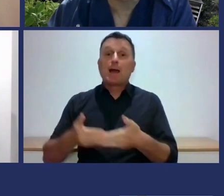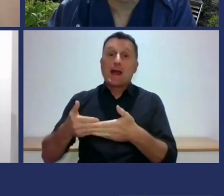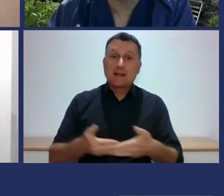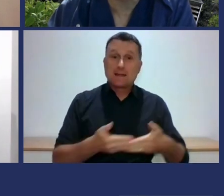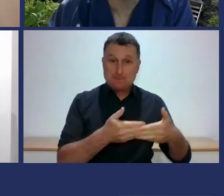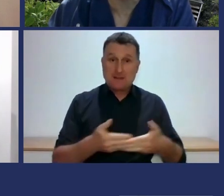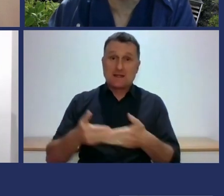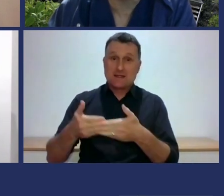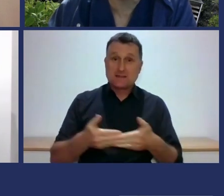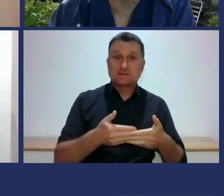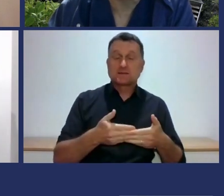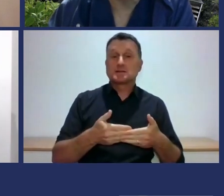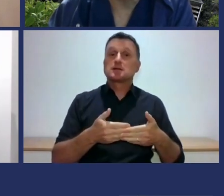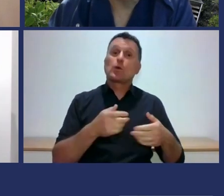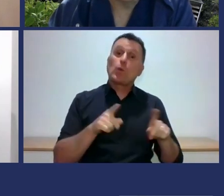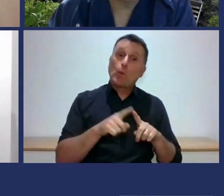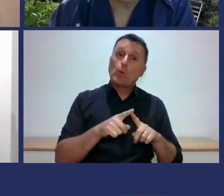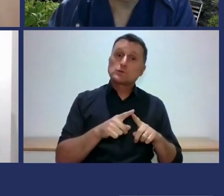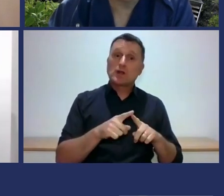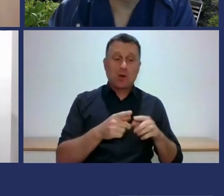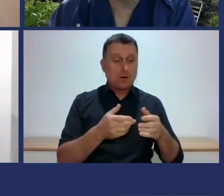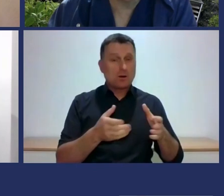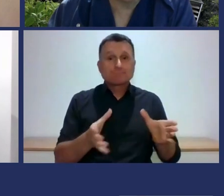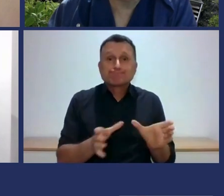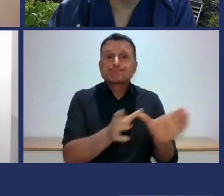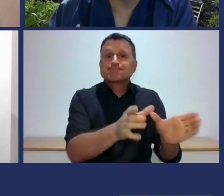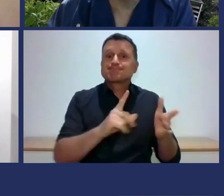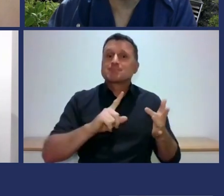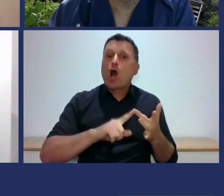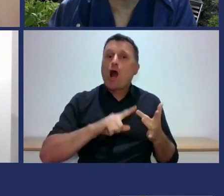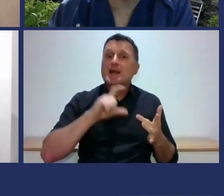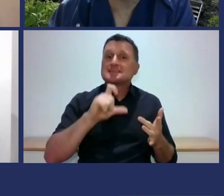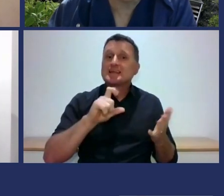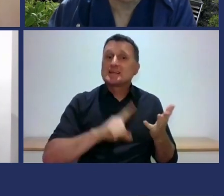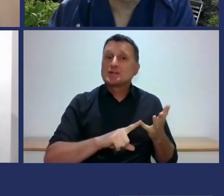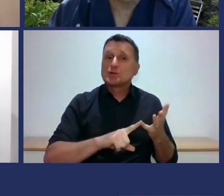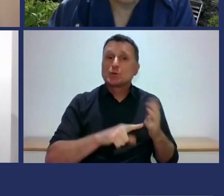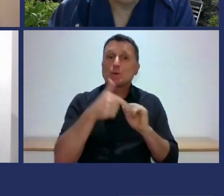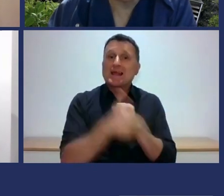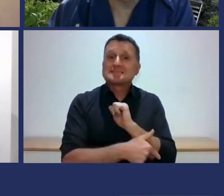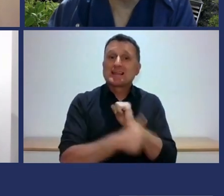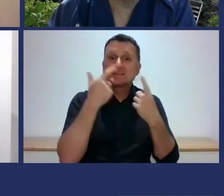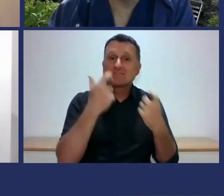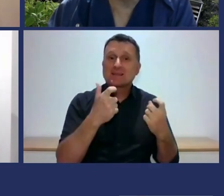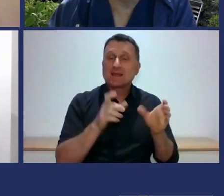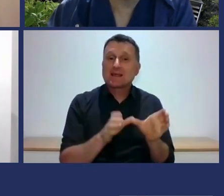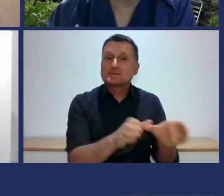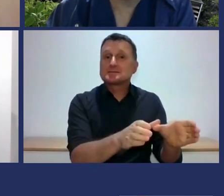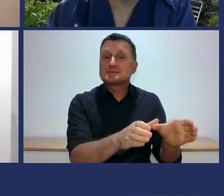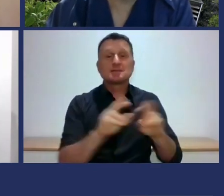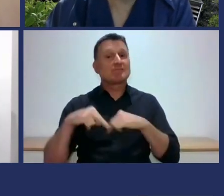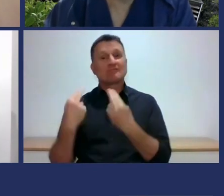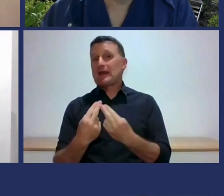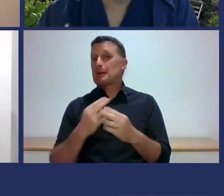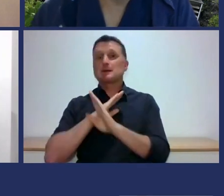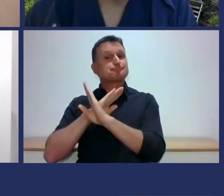care unit, and they're also alone. Because families don't come in. Yeah, families don't come in. And so the baby's